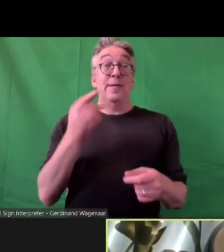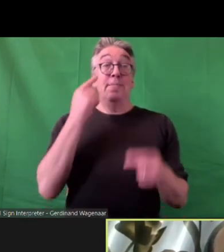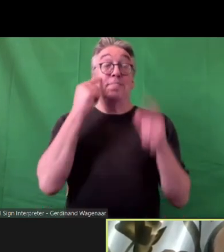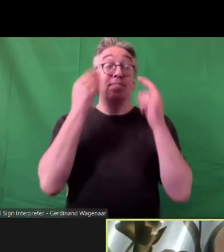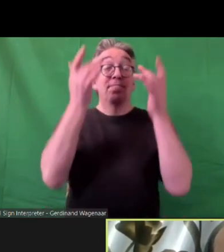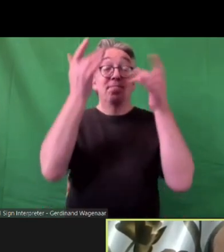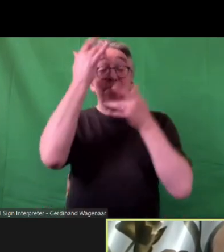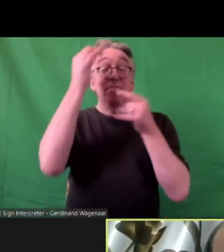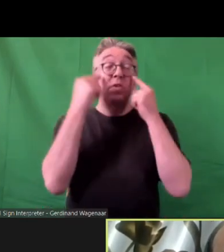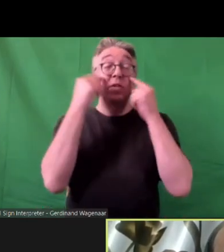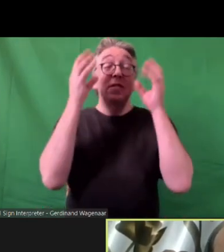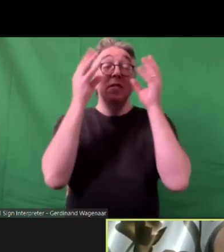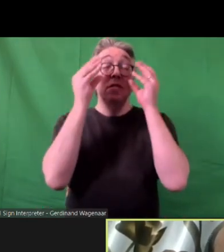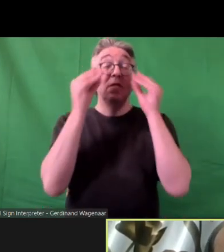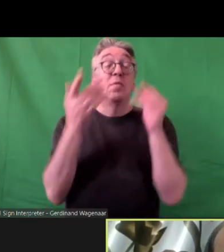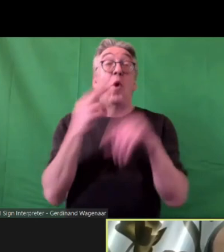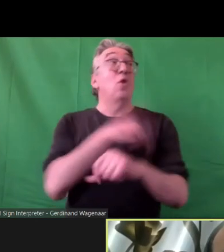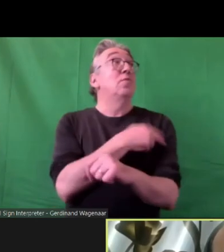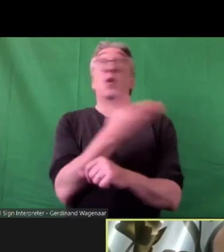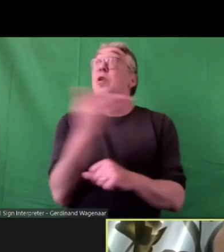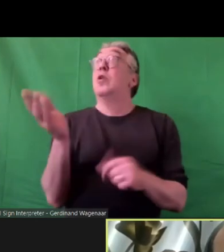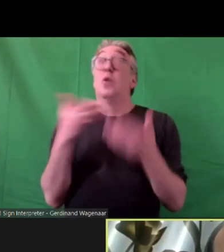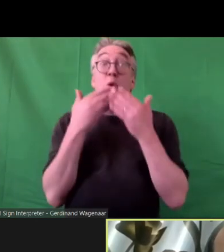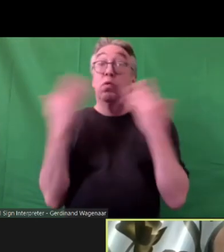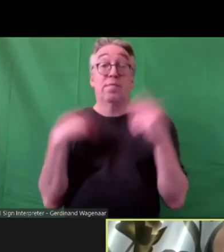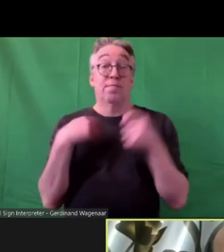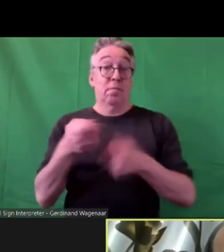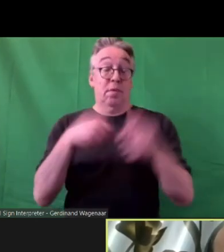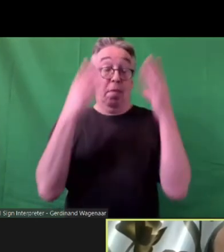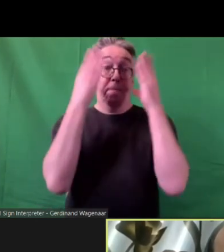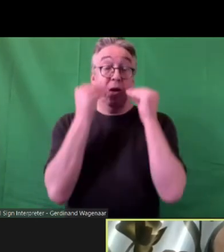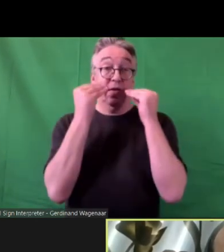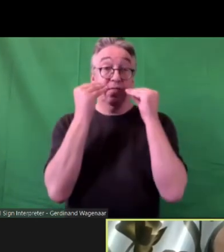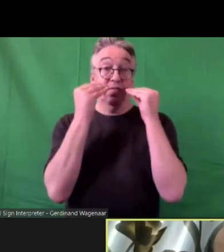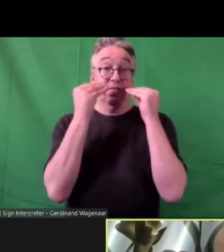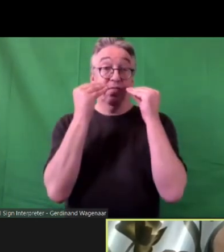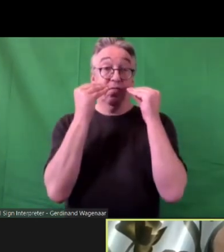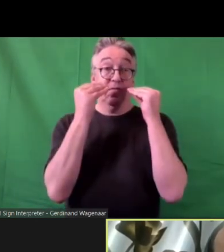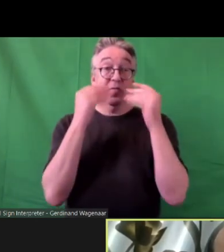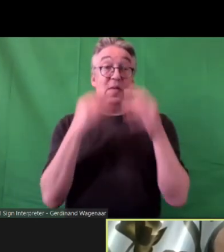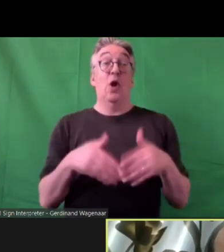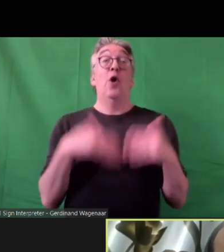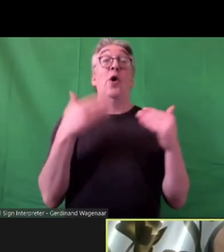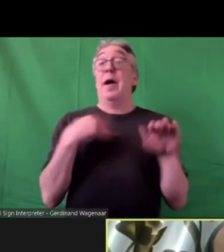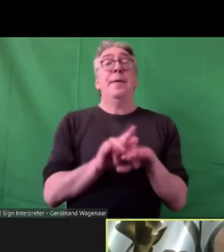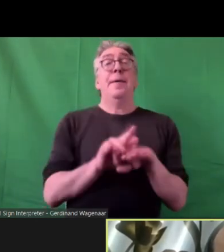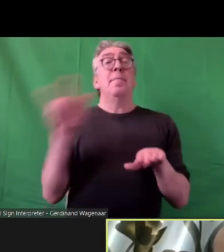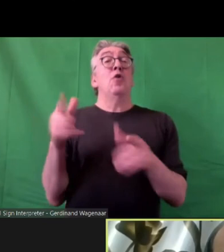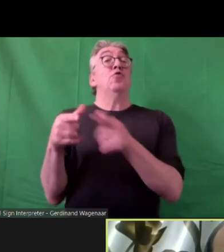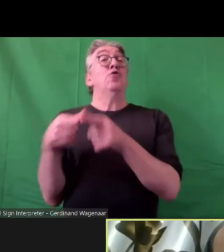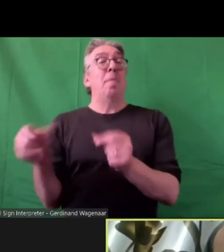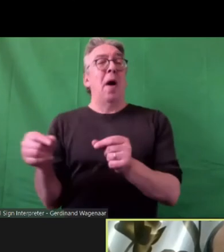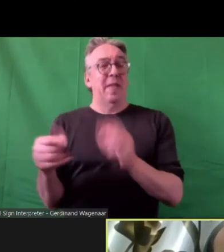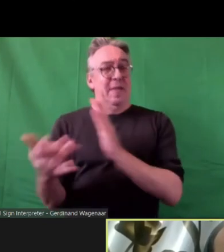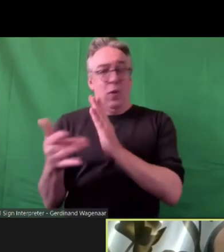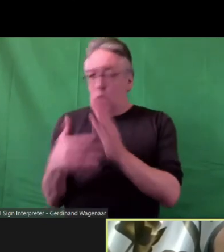to learn technology. That was the turning point for my life. I returned to my country. I tried to solve the problem of